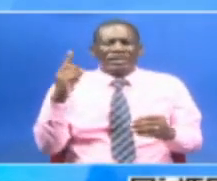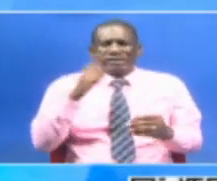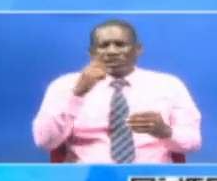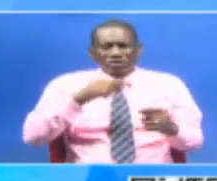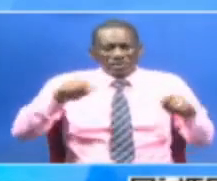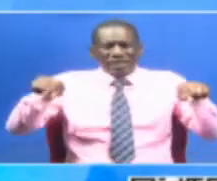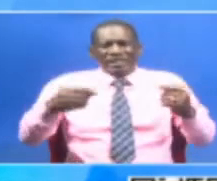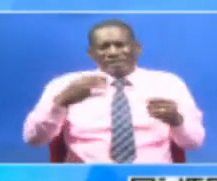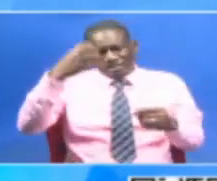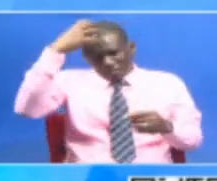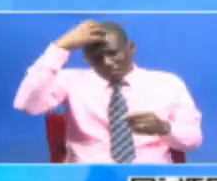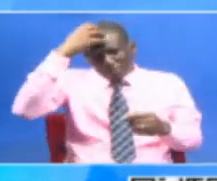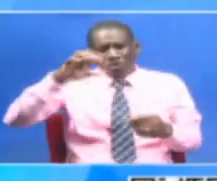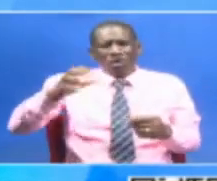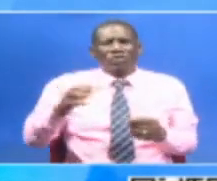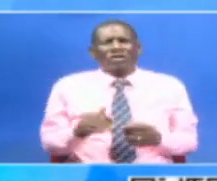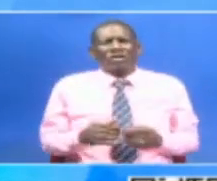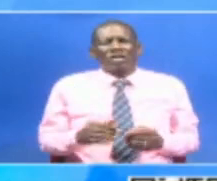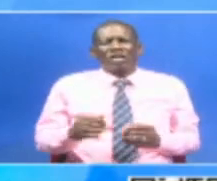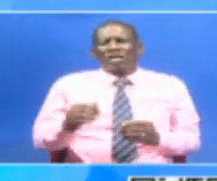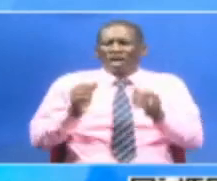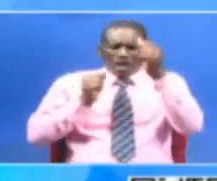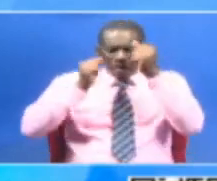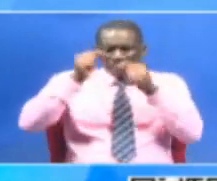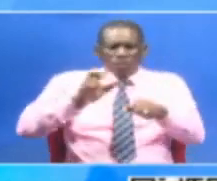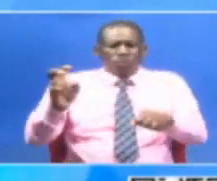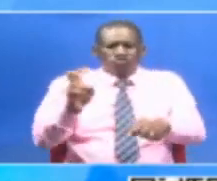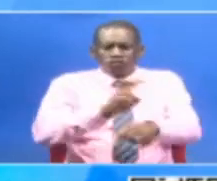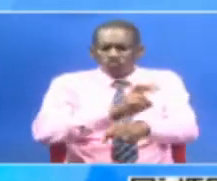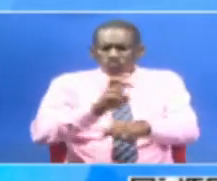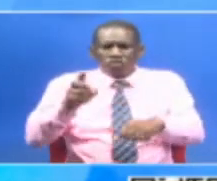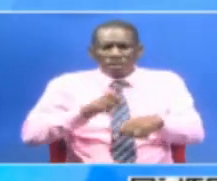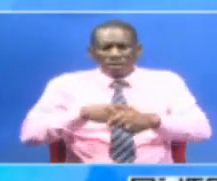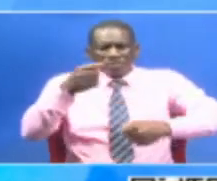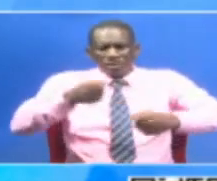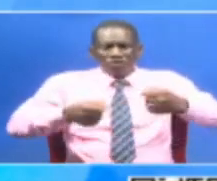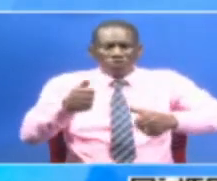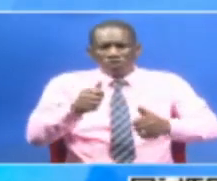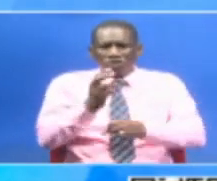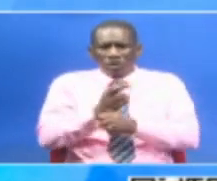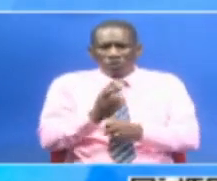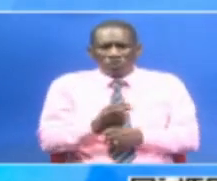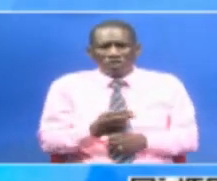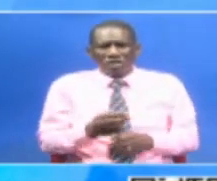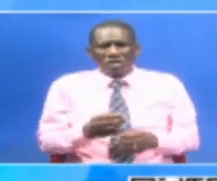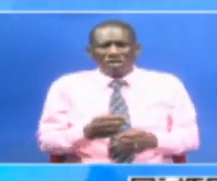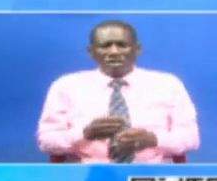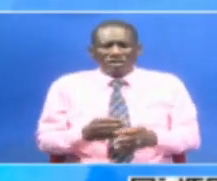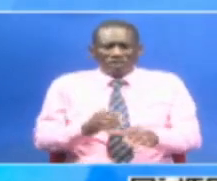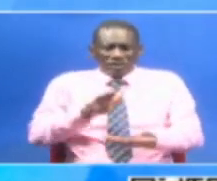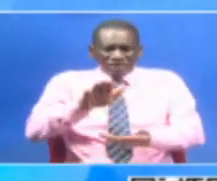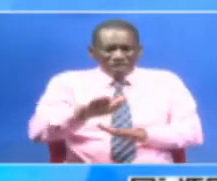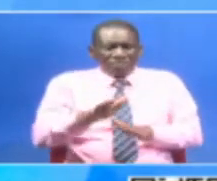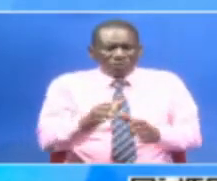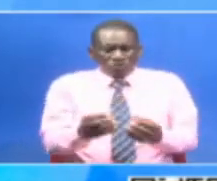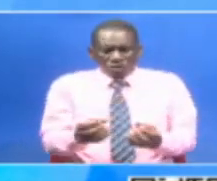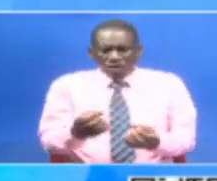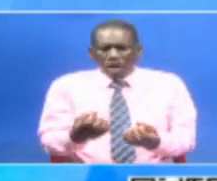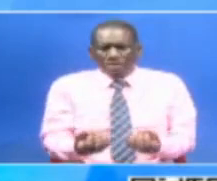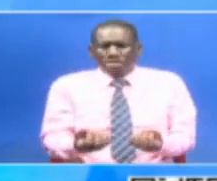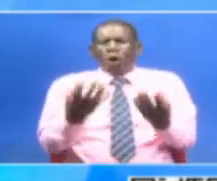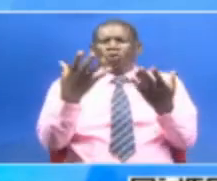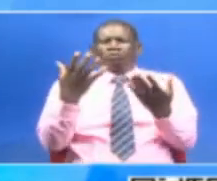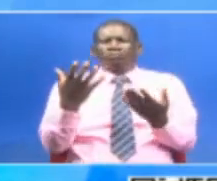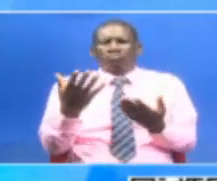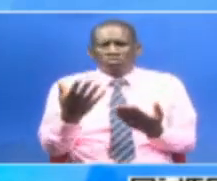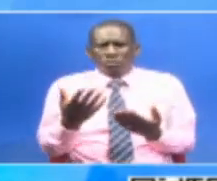Lamu County. The soldiers were on a patrol when the vehicle they were traveling in ran over an improvised explosive device in